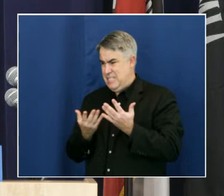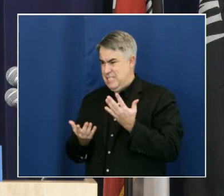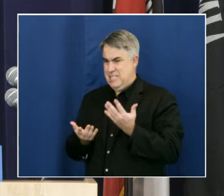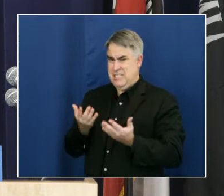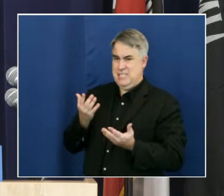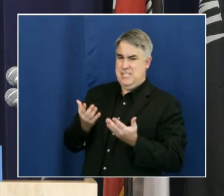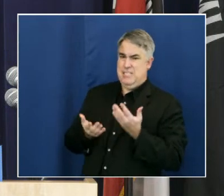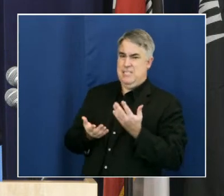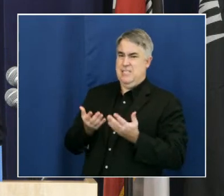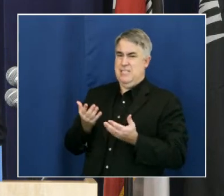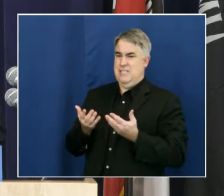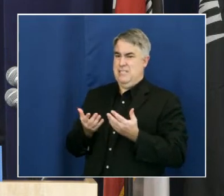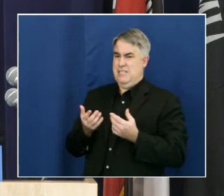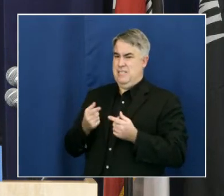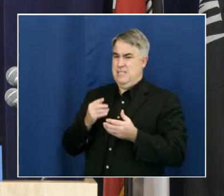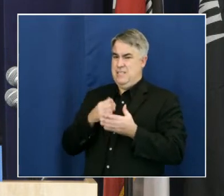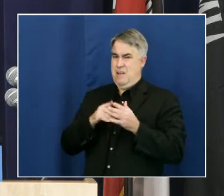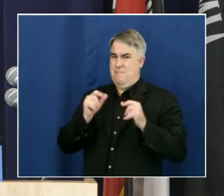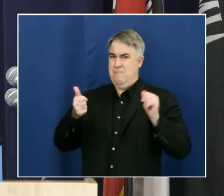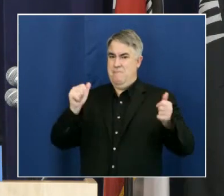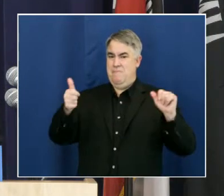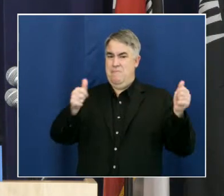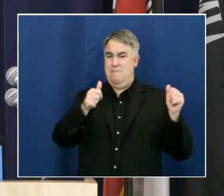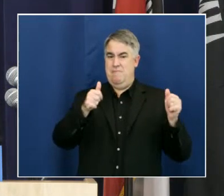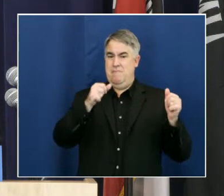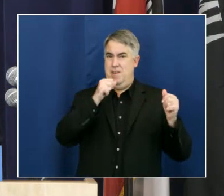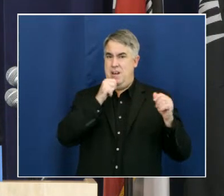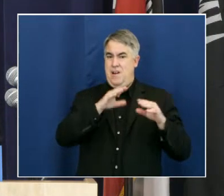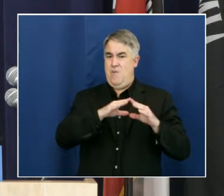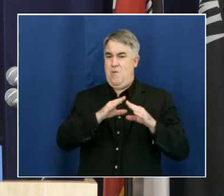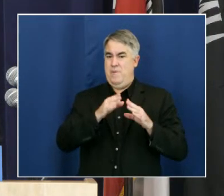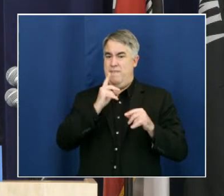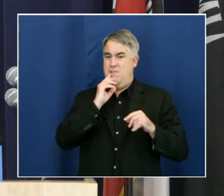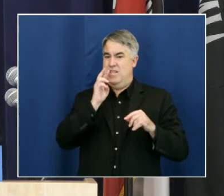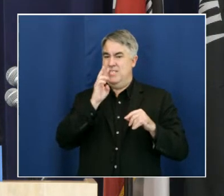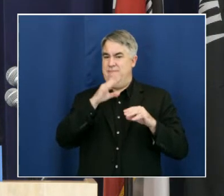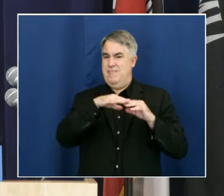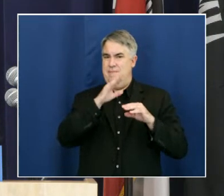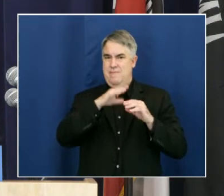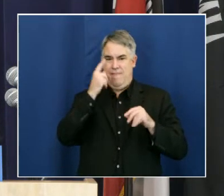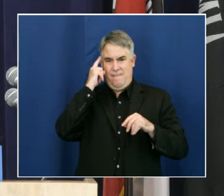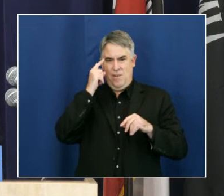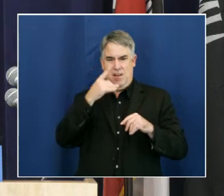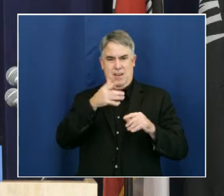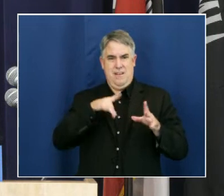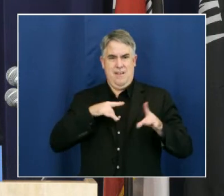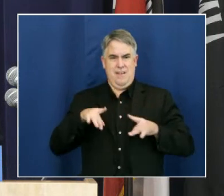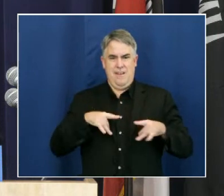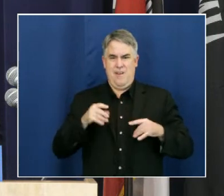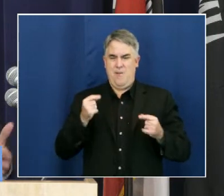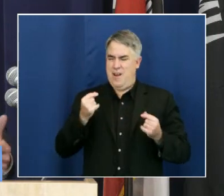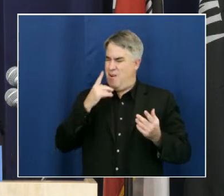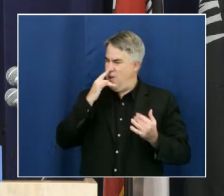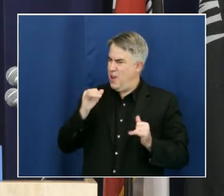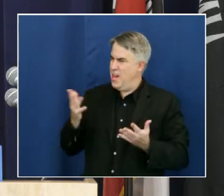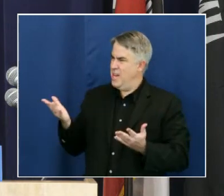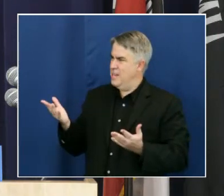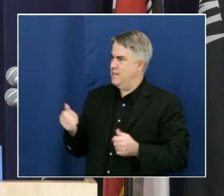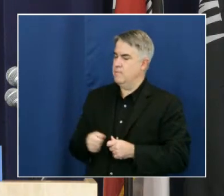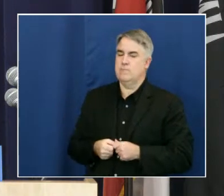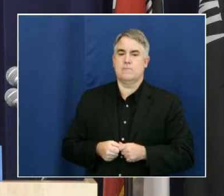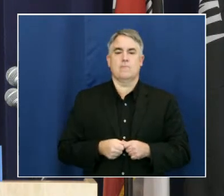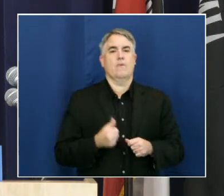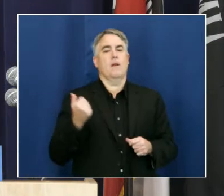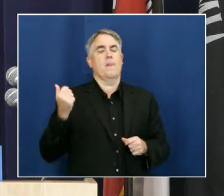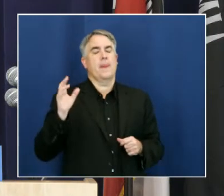stations not being open to 65 and older, or what will that look like moving forward? I'm going to let